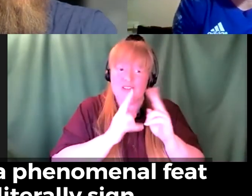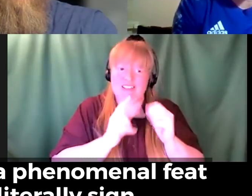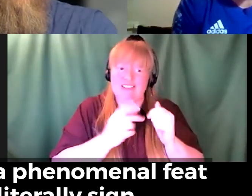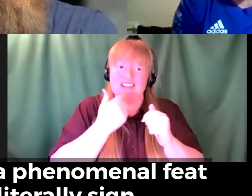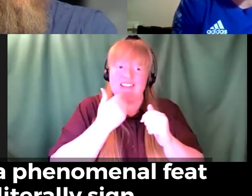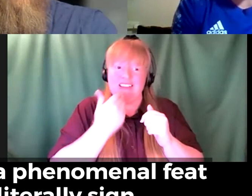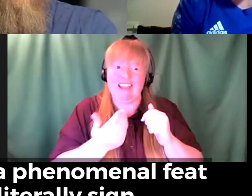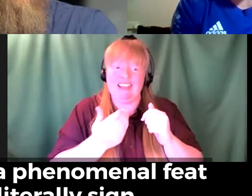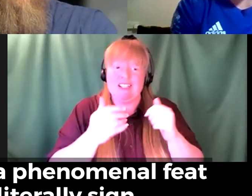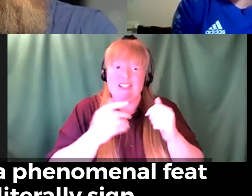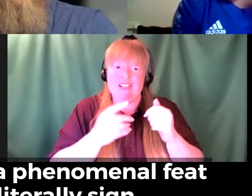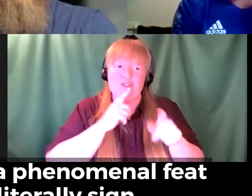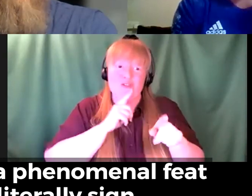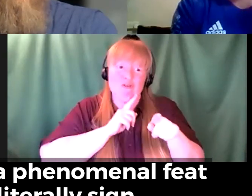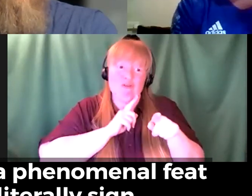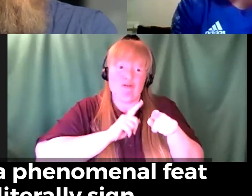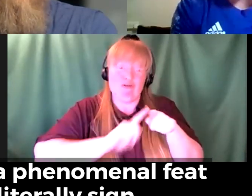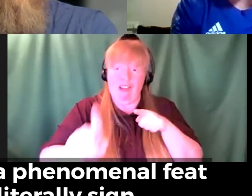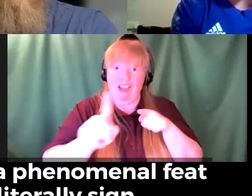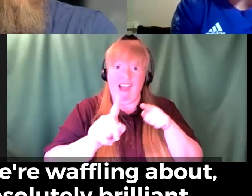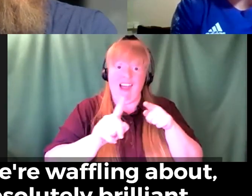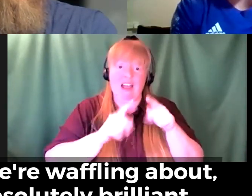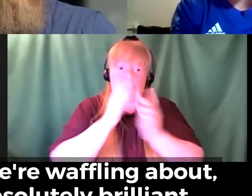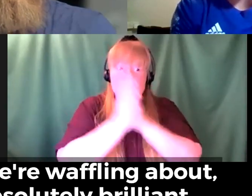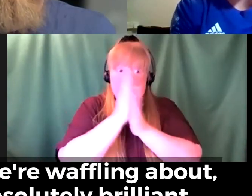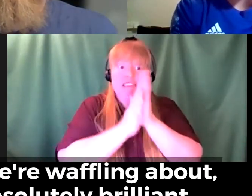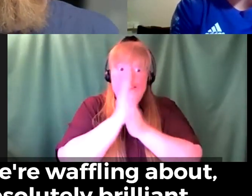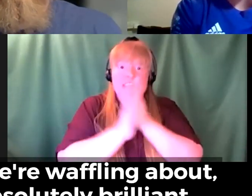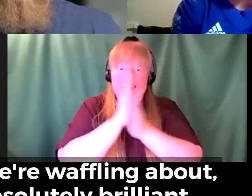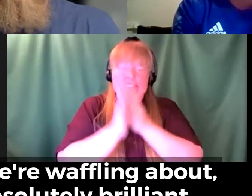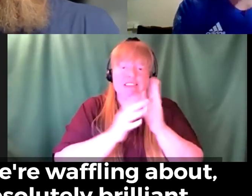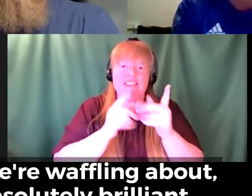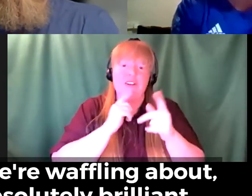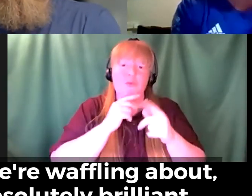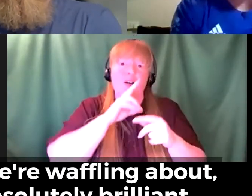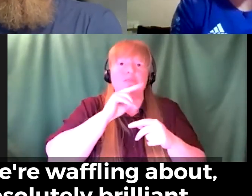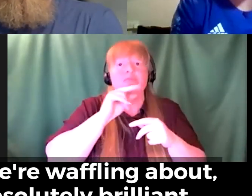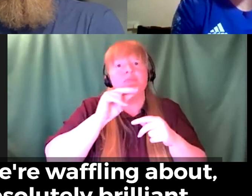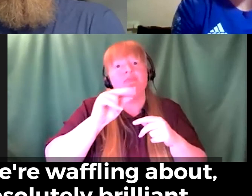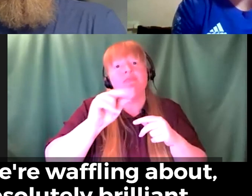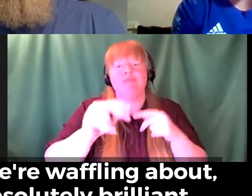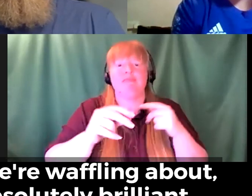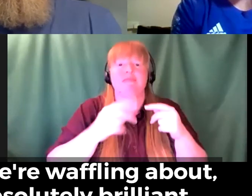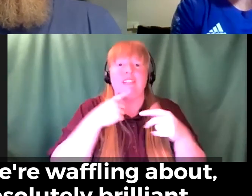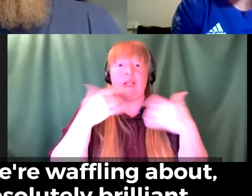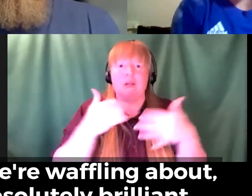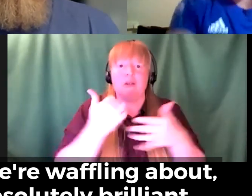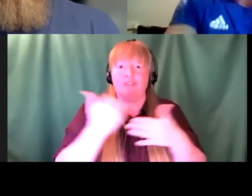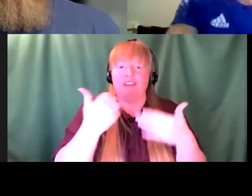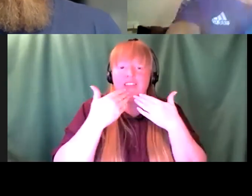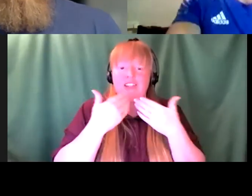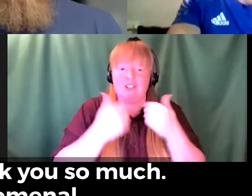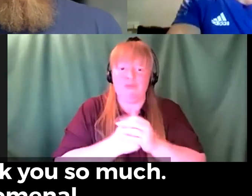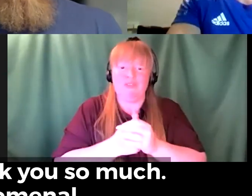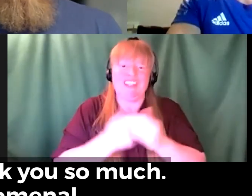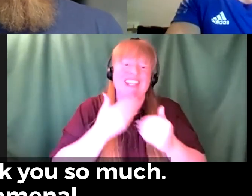phenomenal feat to try and literally sign everything that we're waffling about. Just brilliant. Absolutely brilliant. Absolutely.